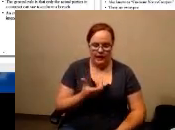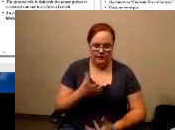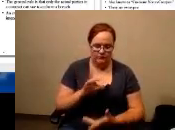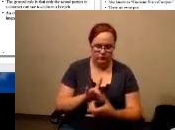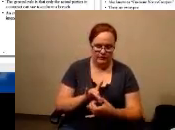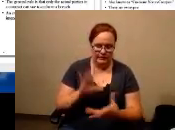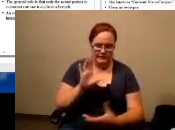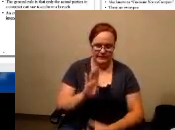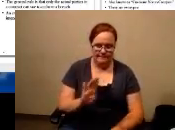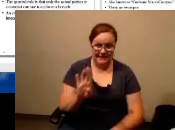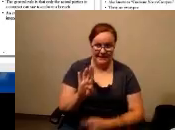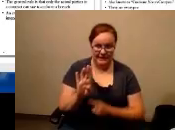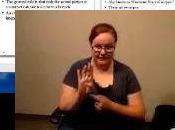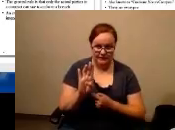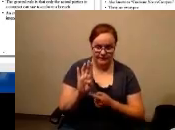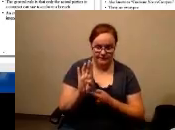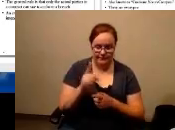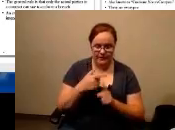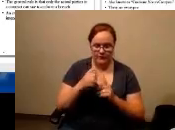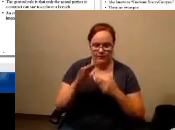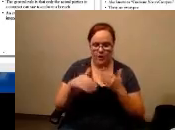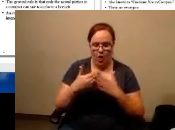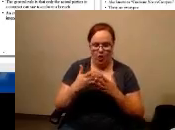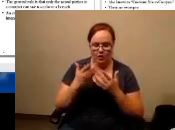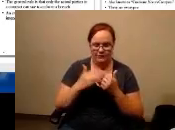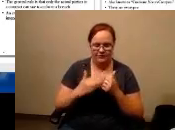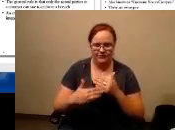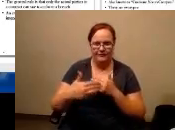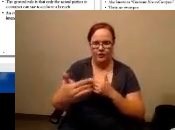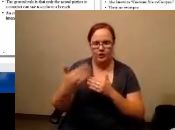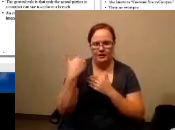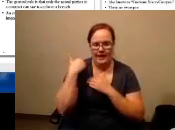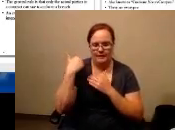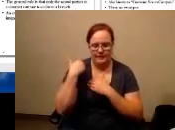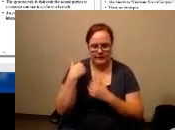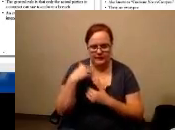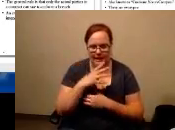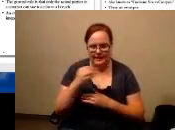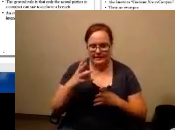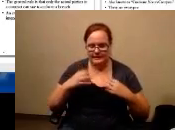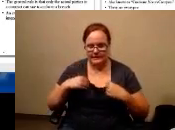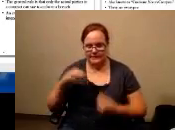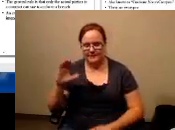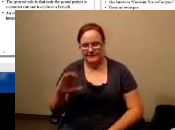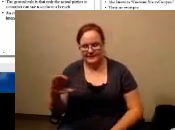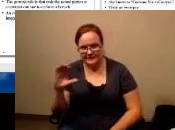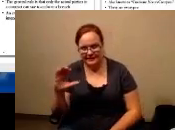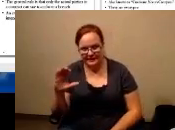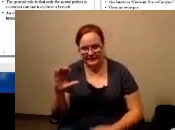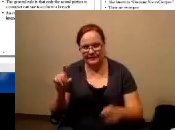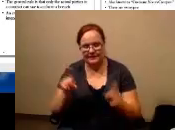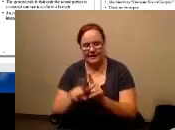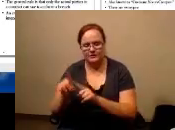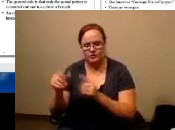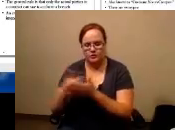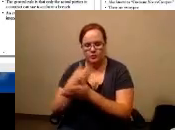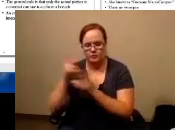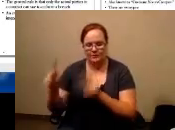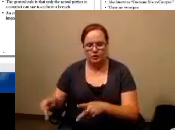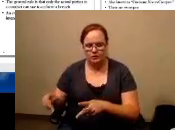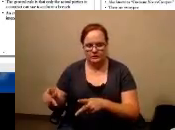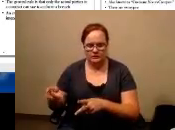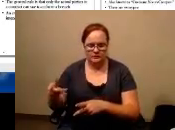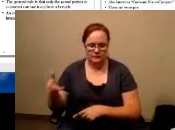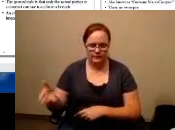B, tenant number one, from all further liability in the release and accept C as the new tenant. That's called